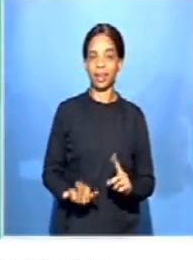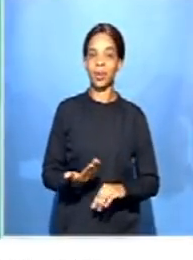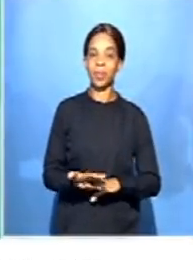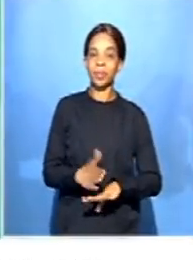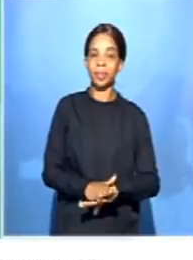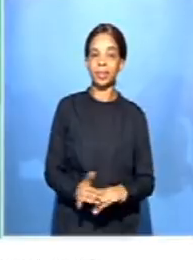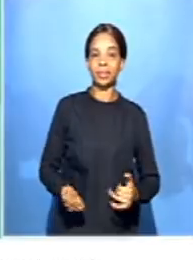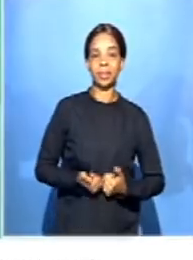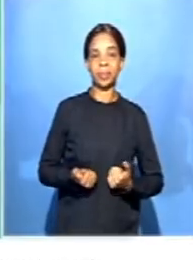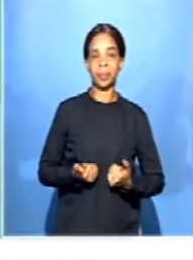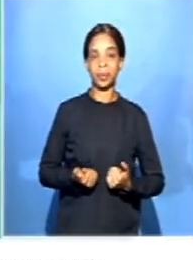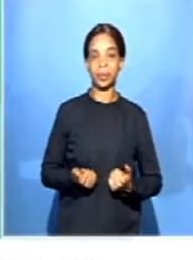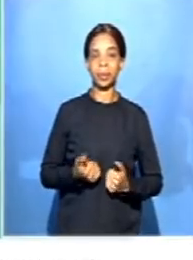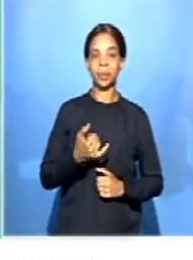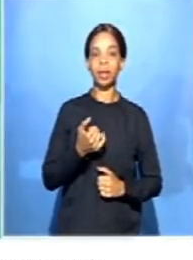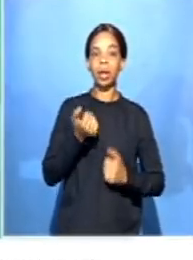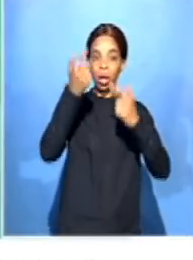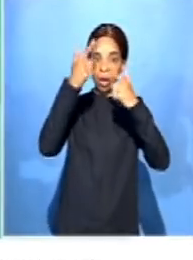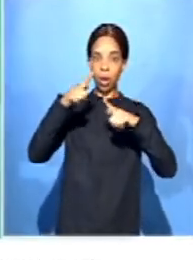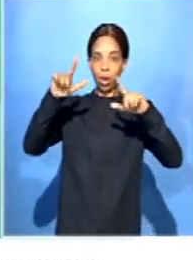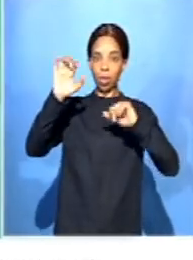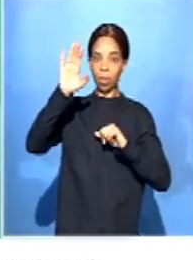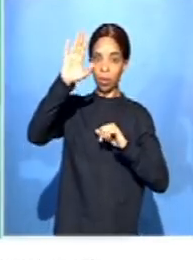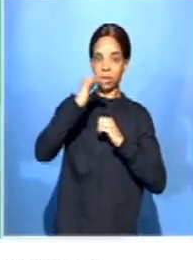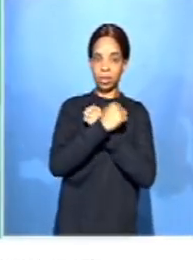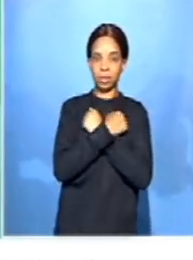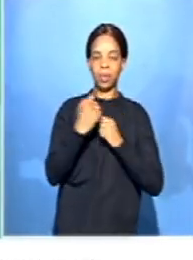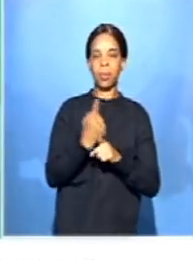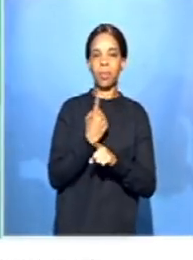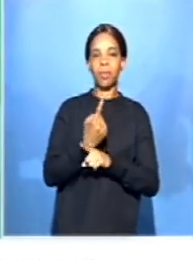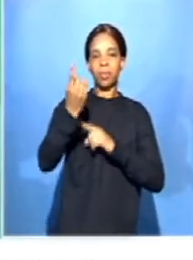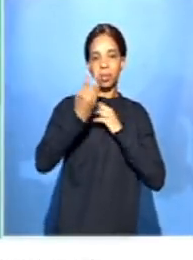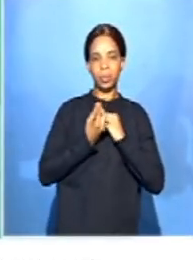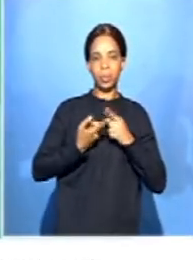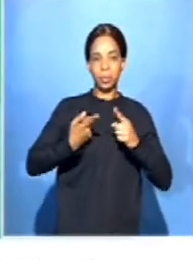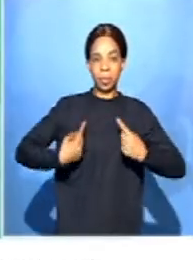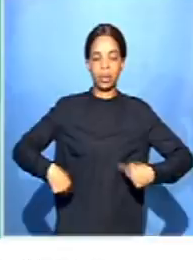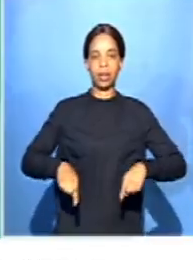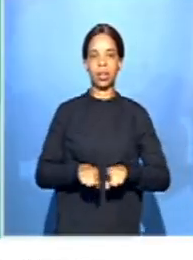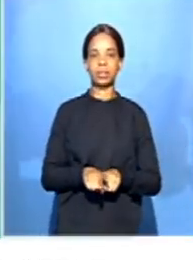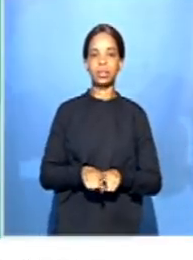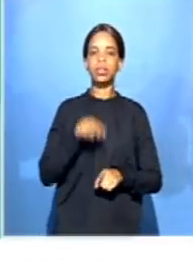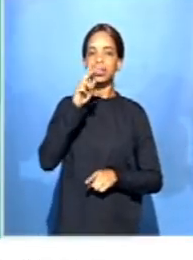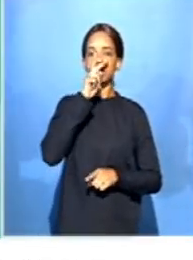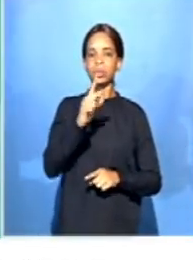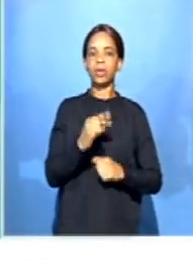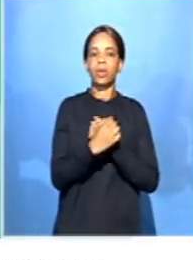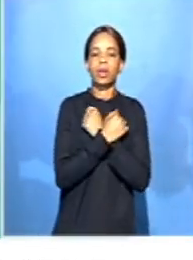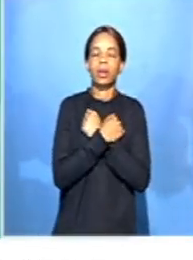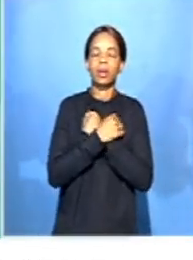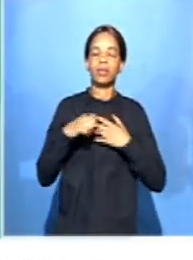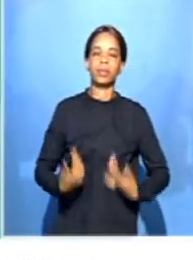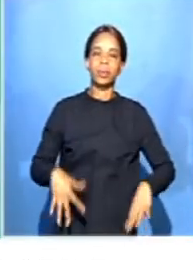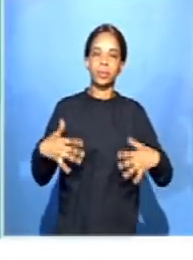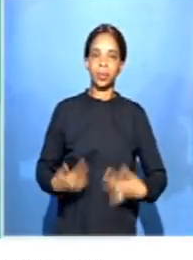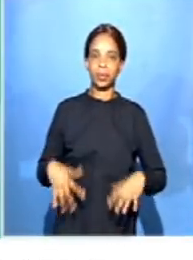ke le ka lerato la modimo so rona re re ka lesu la ga mme Etna re bone lerato le le fetisisang la modimo so ke